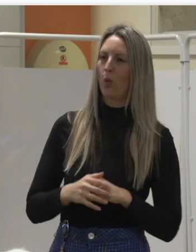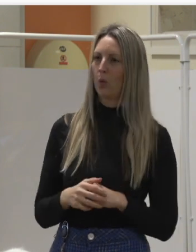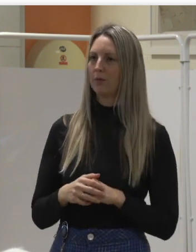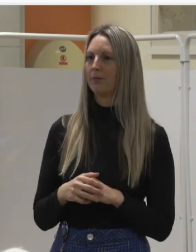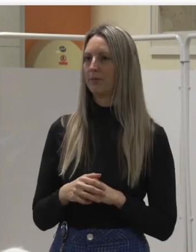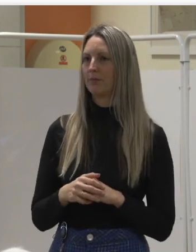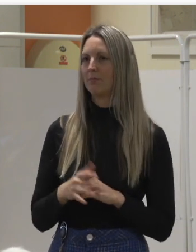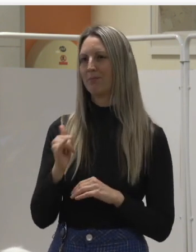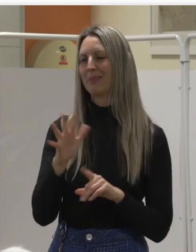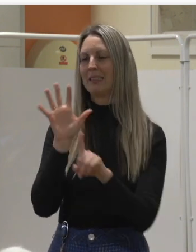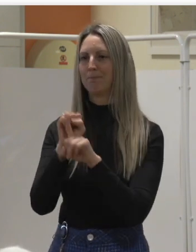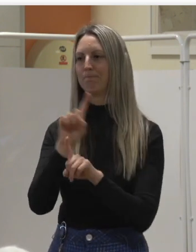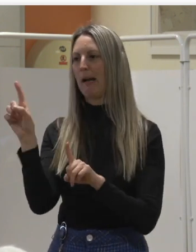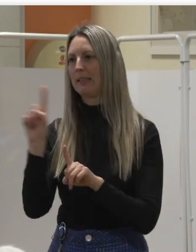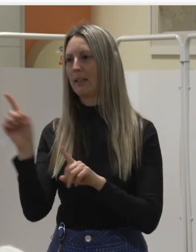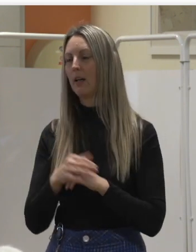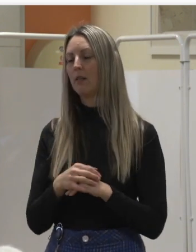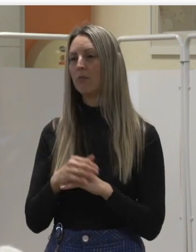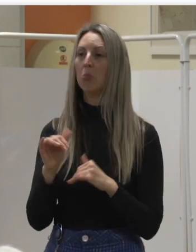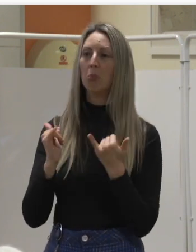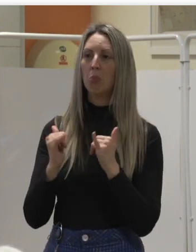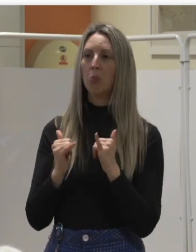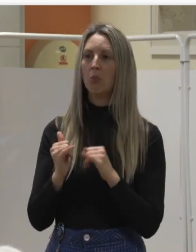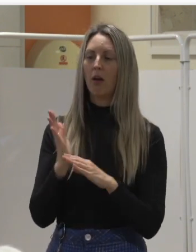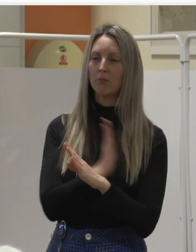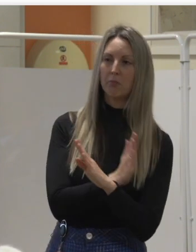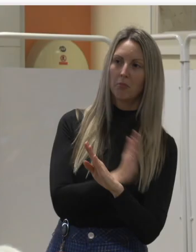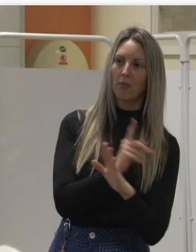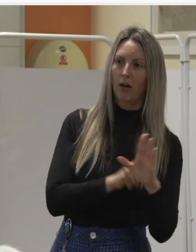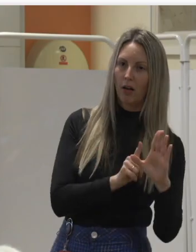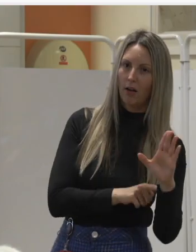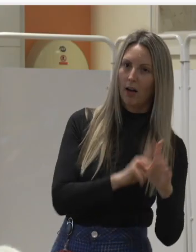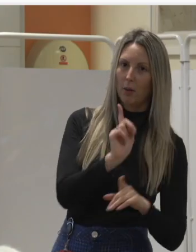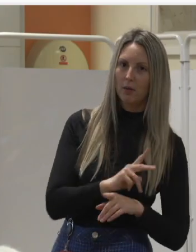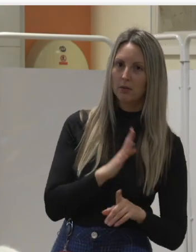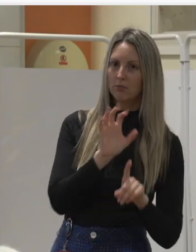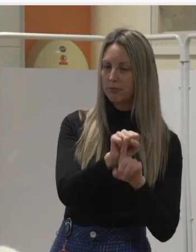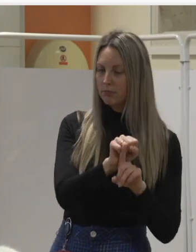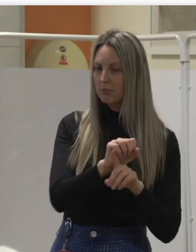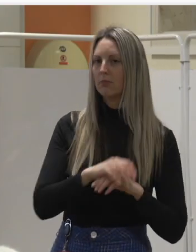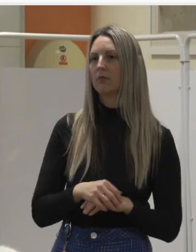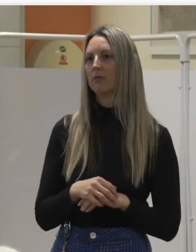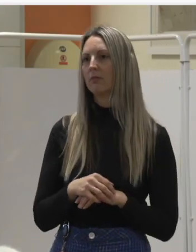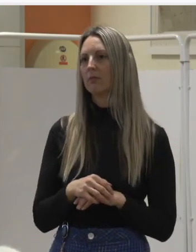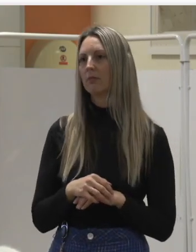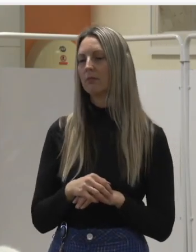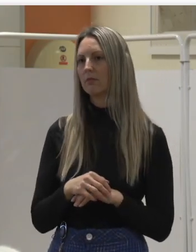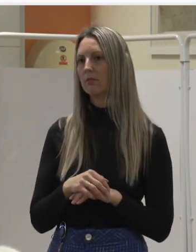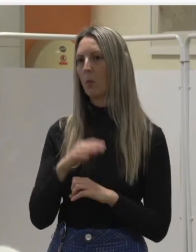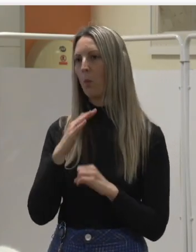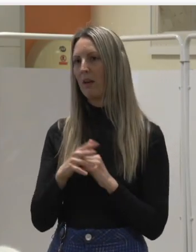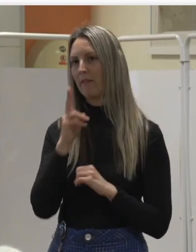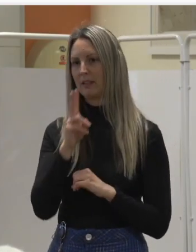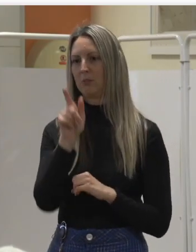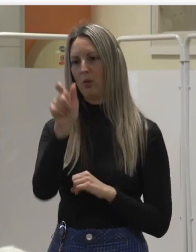We also see some people in the younger age group as well. So it's not, we just don't look at somebody's age and say, oh, you don't have it or you